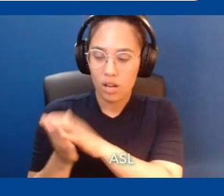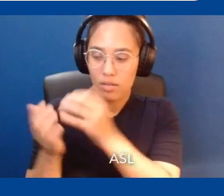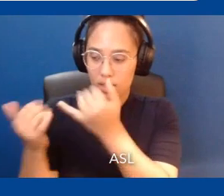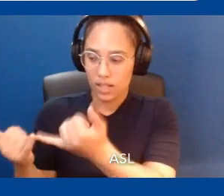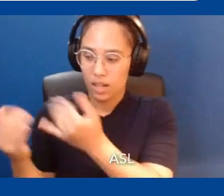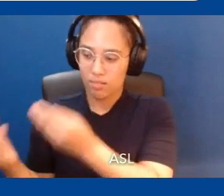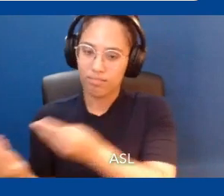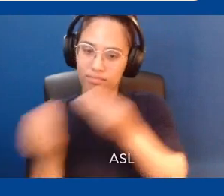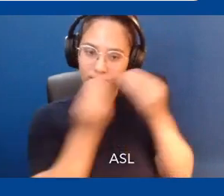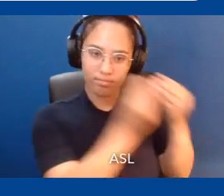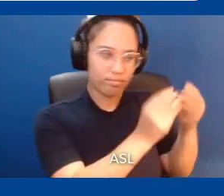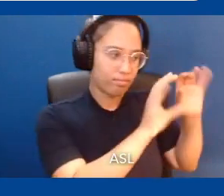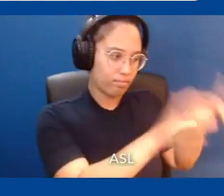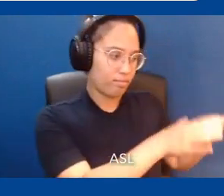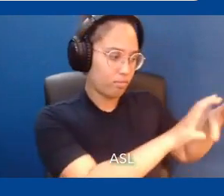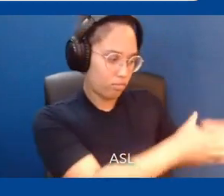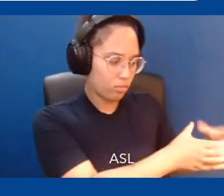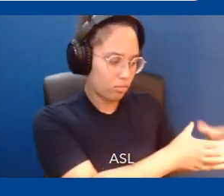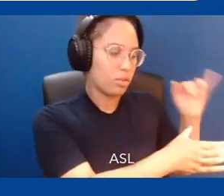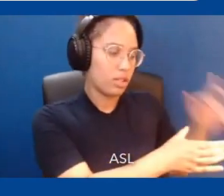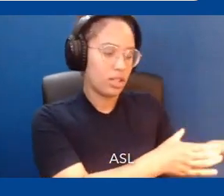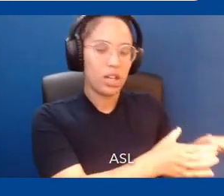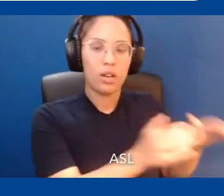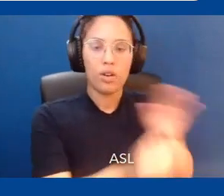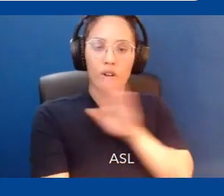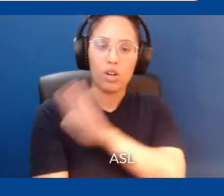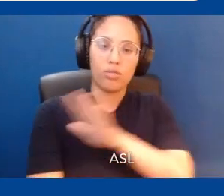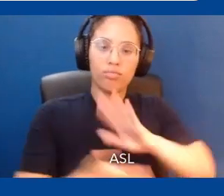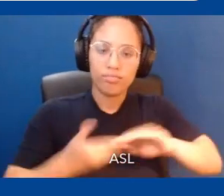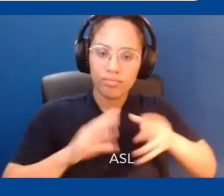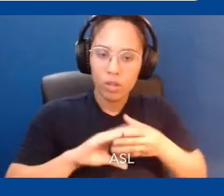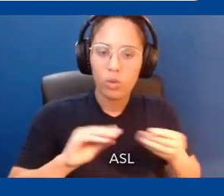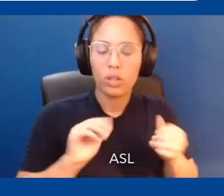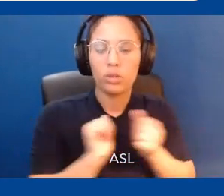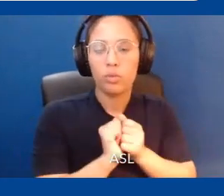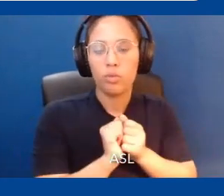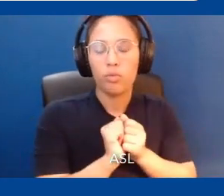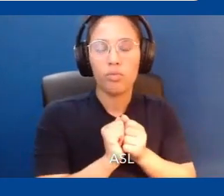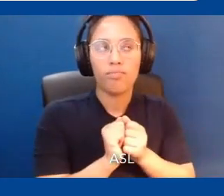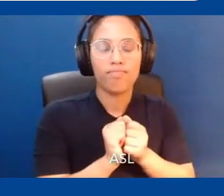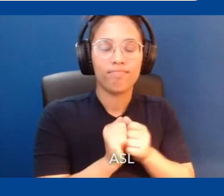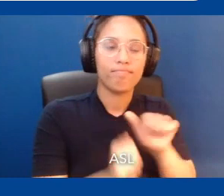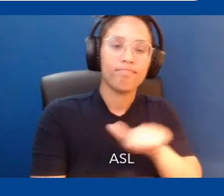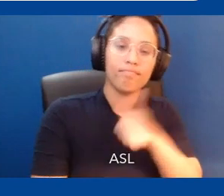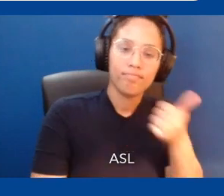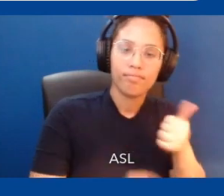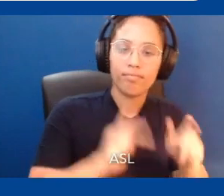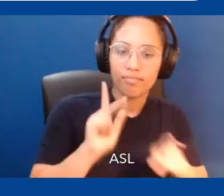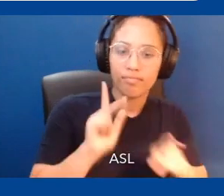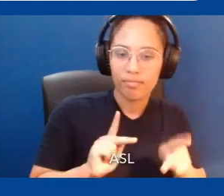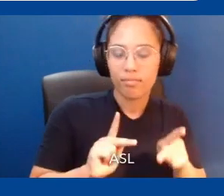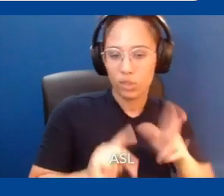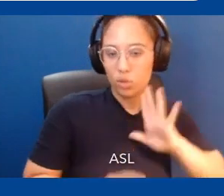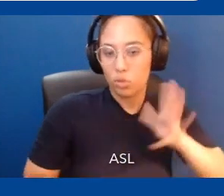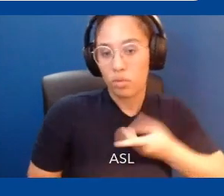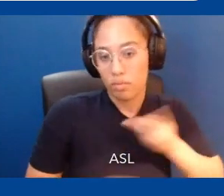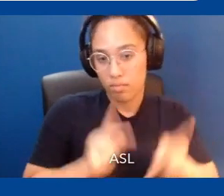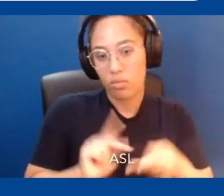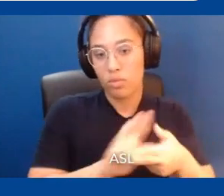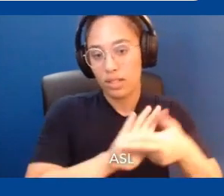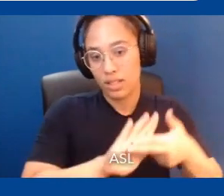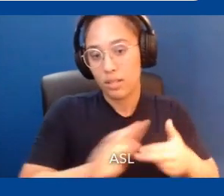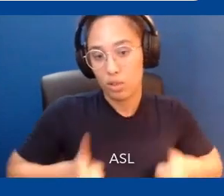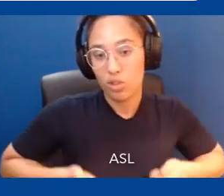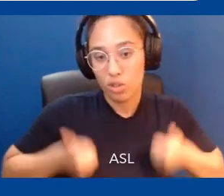we consider survivors, because here in Argentina, the life expectancy of a trans person